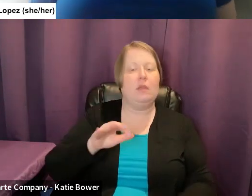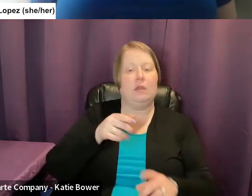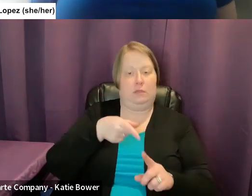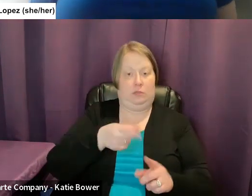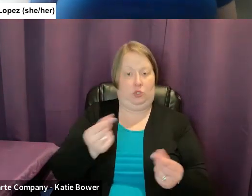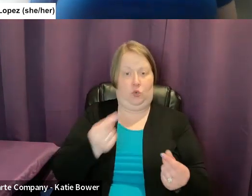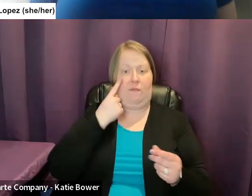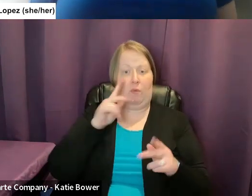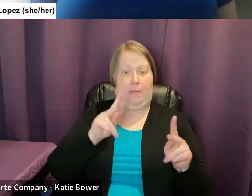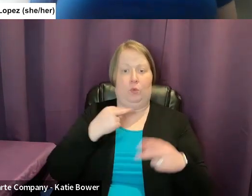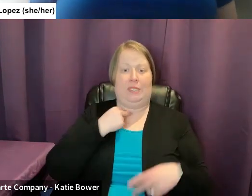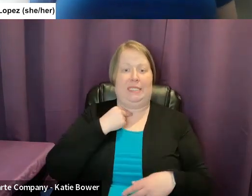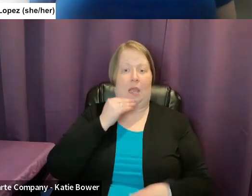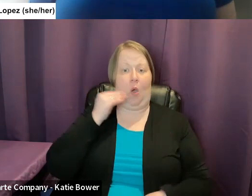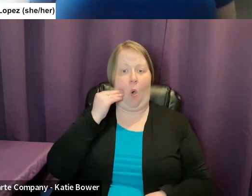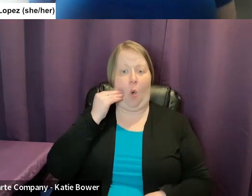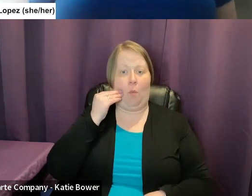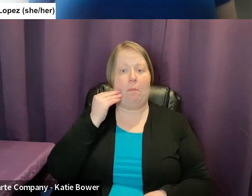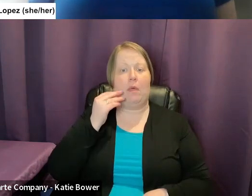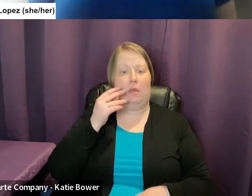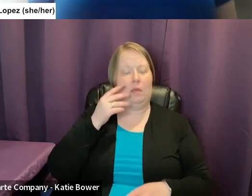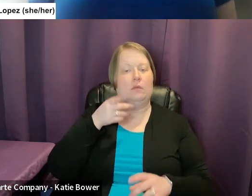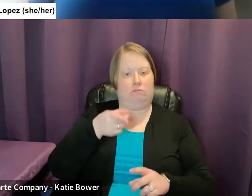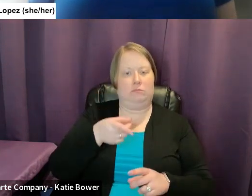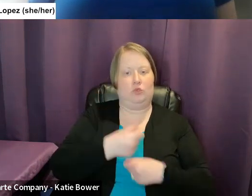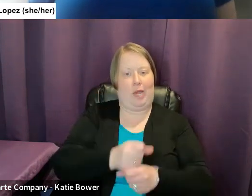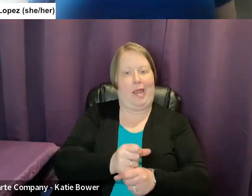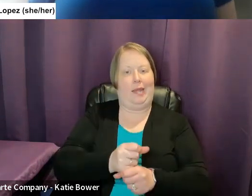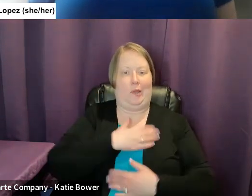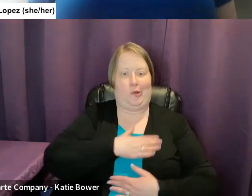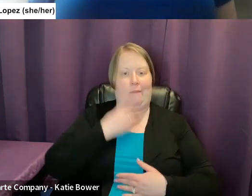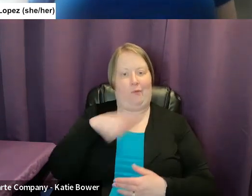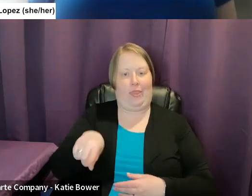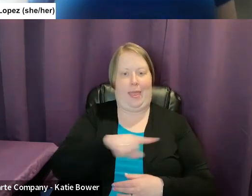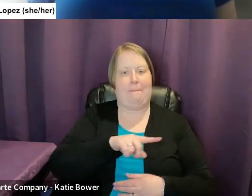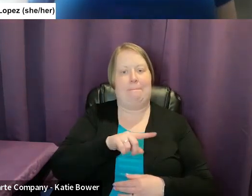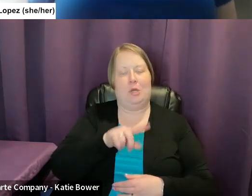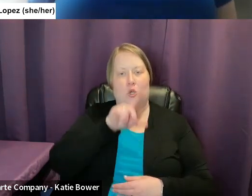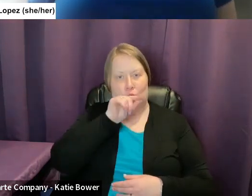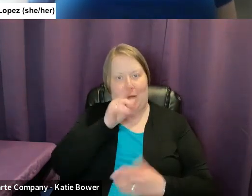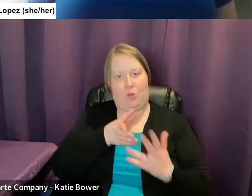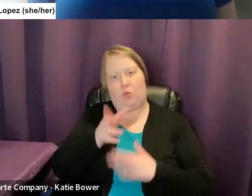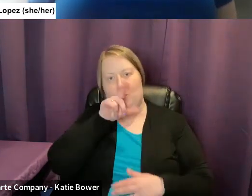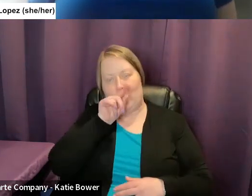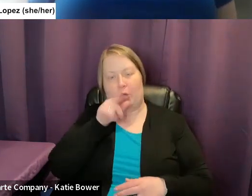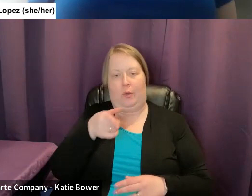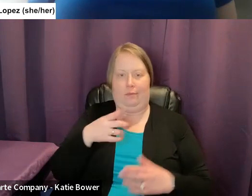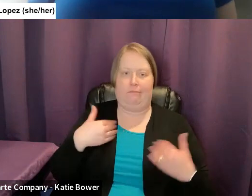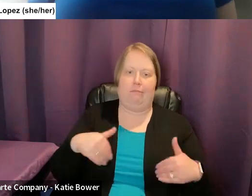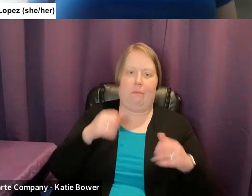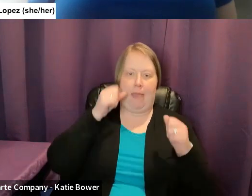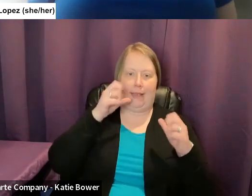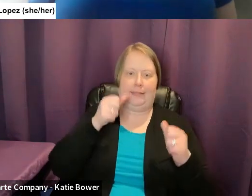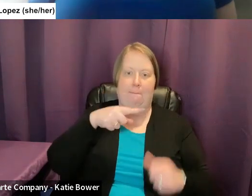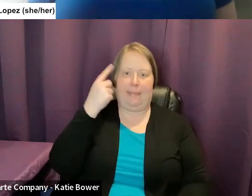and creating community and space and entertainment for them on Twitter, through Twitter, is amazing. She is a Black